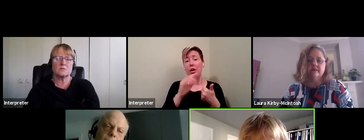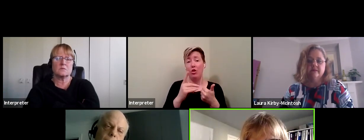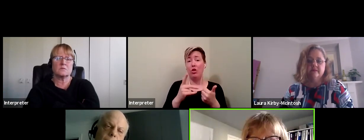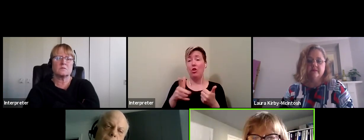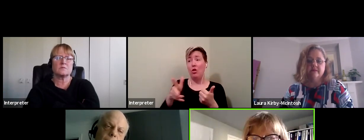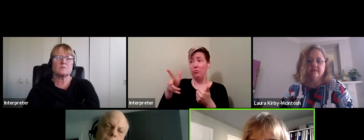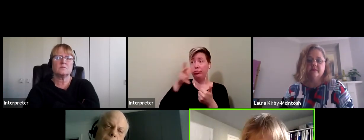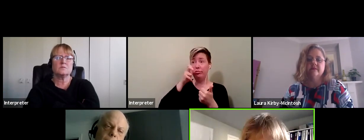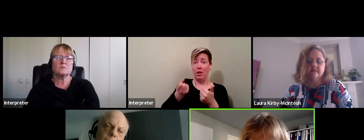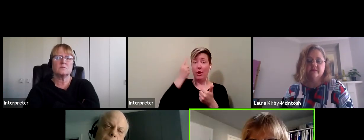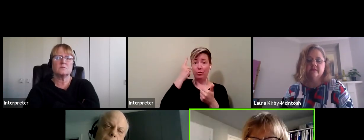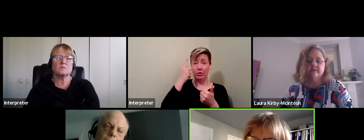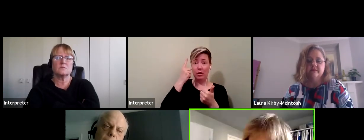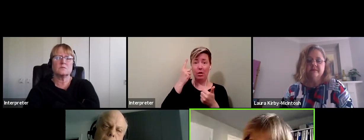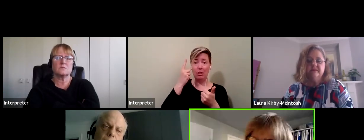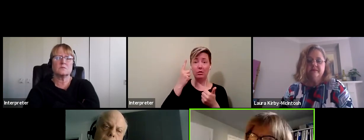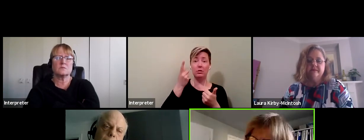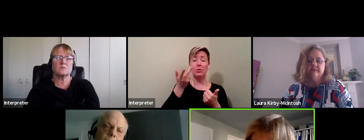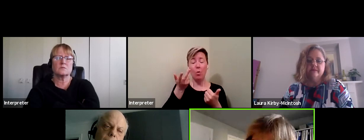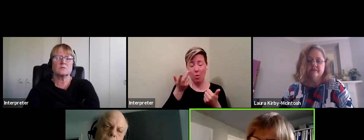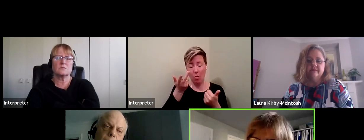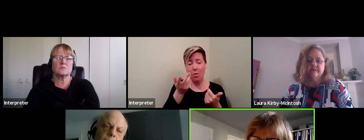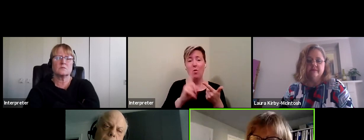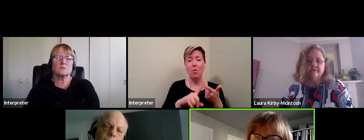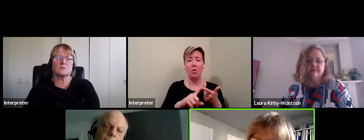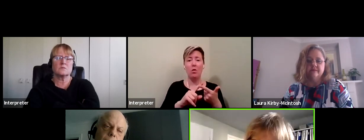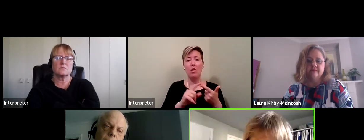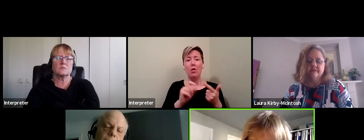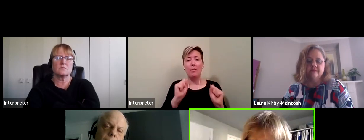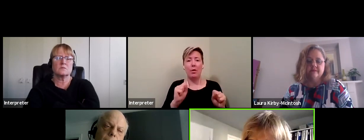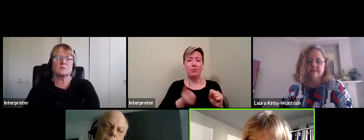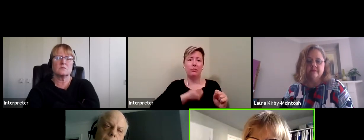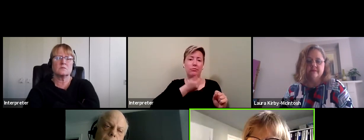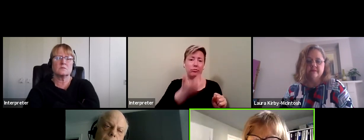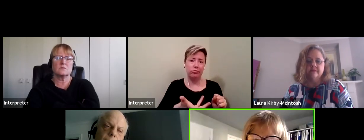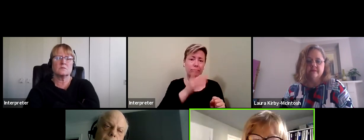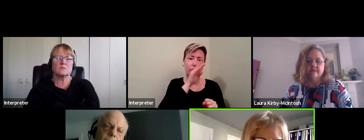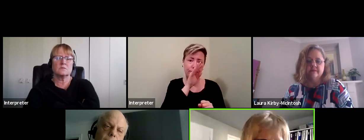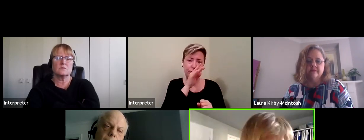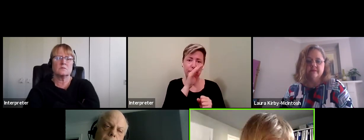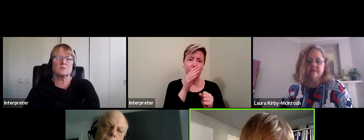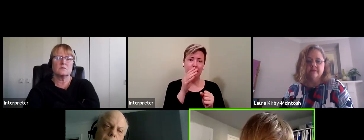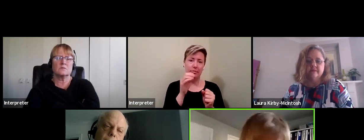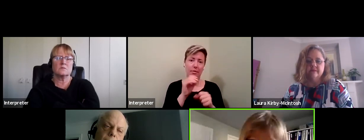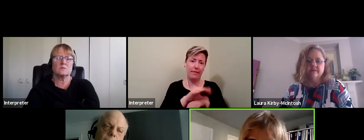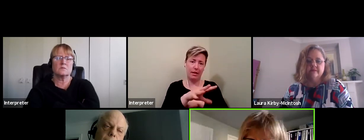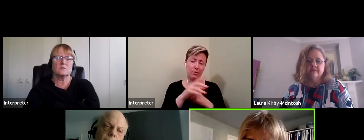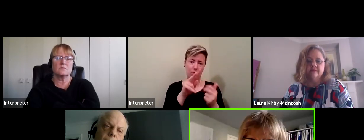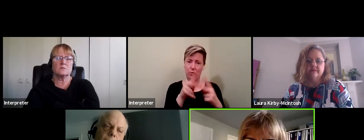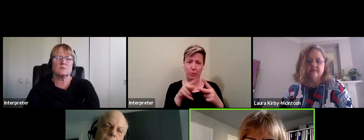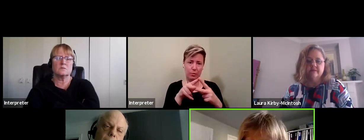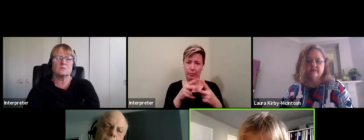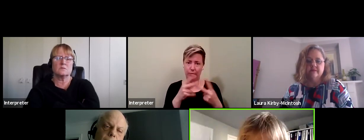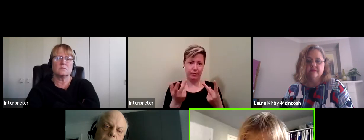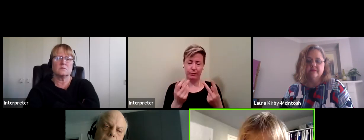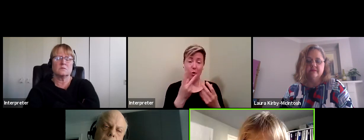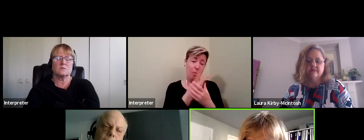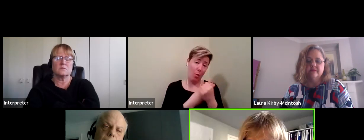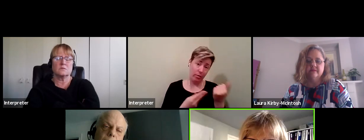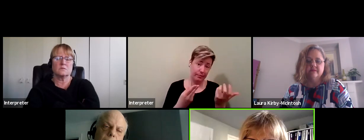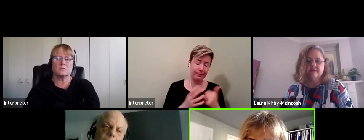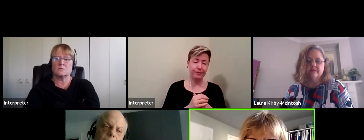them, and it may affect how they speak. So we're talking about people who have